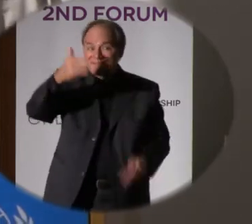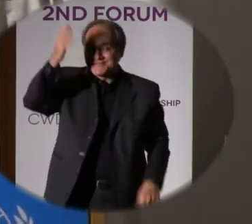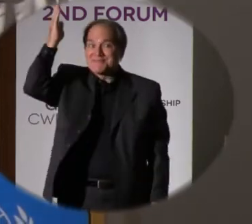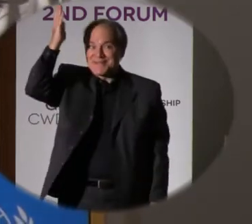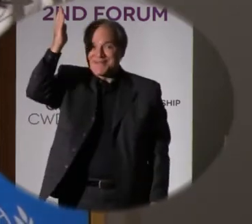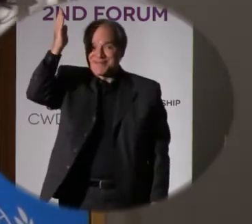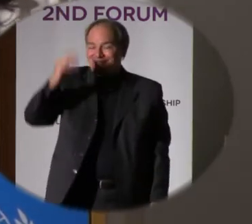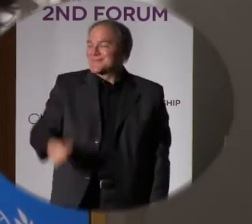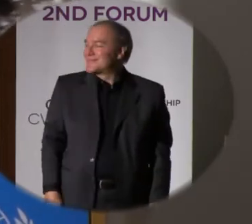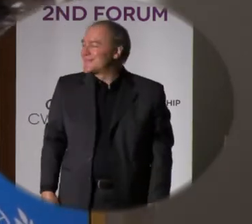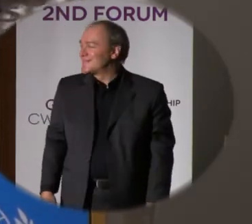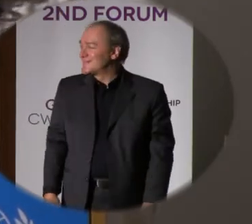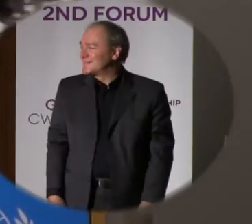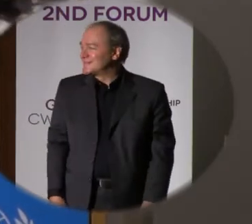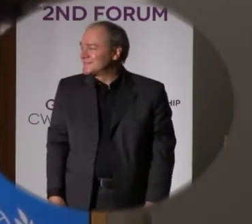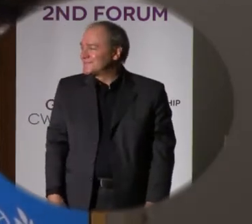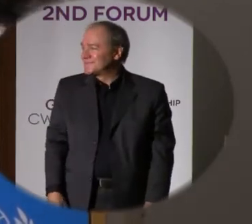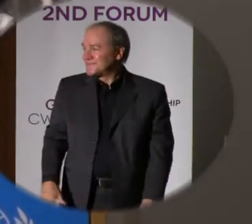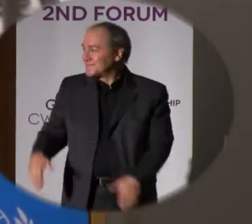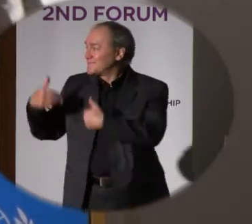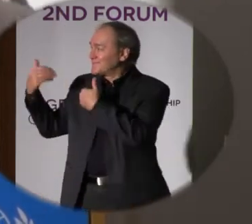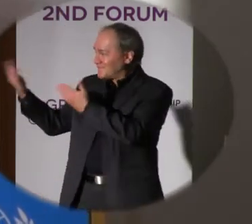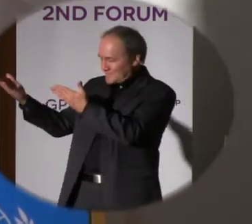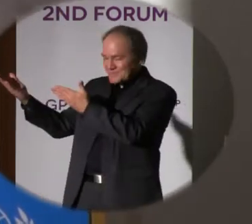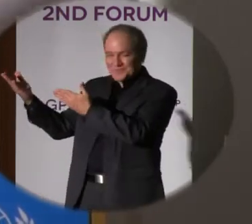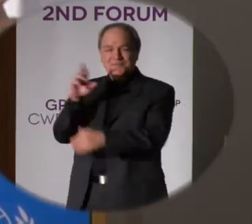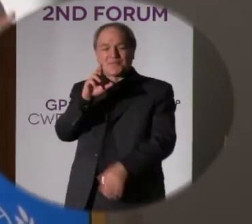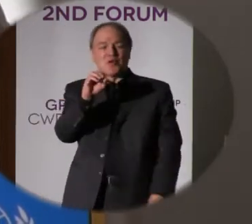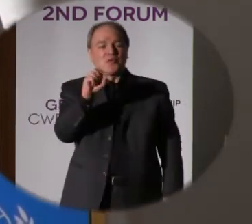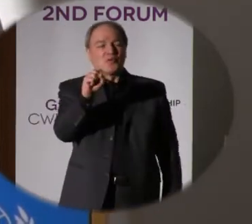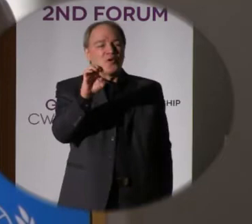So, over to you, Adzalla.